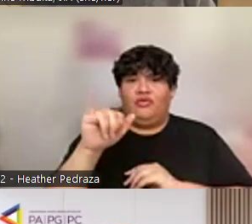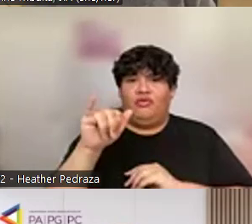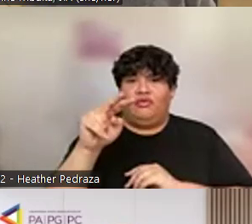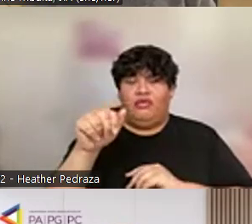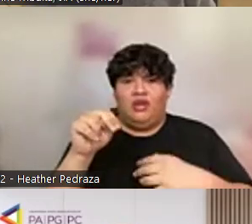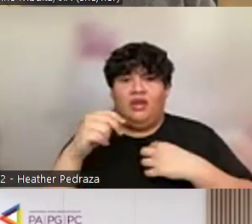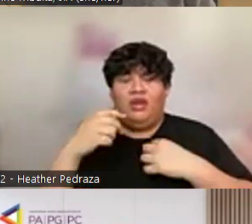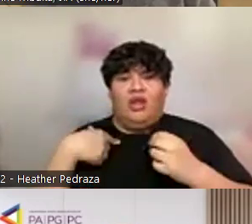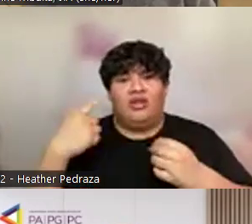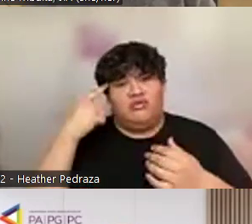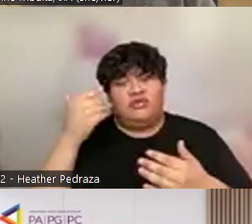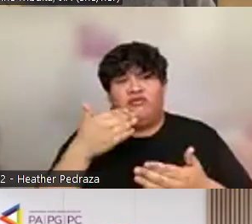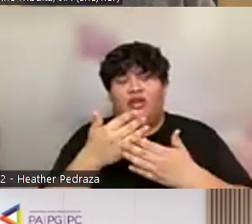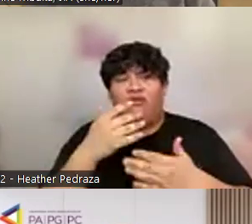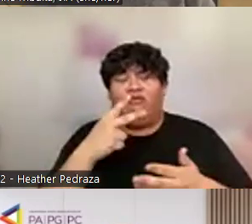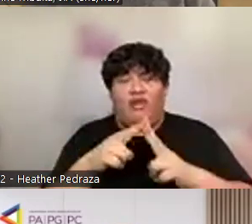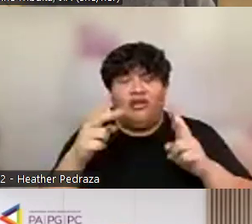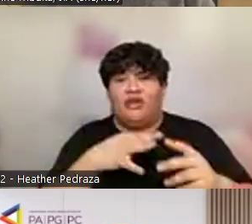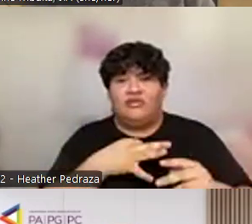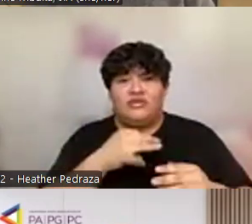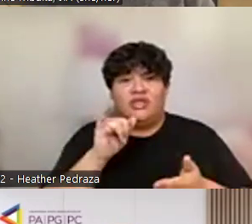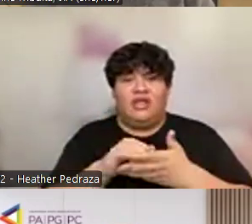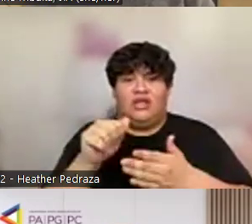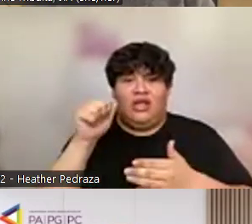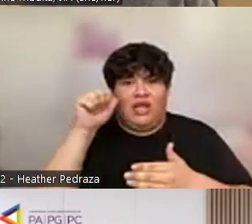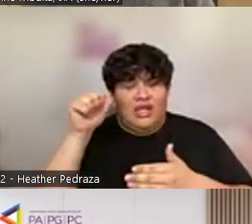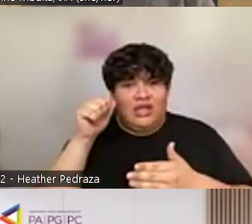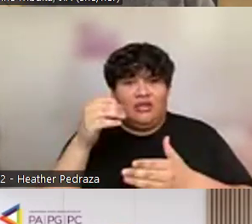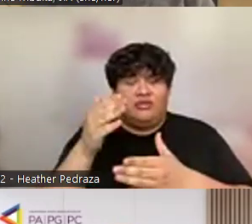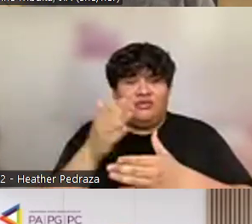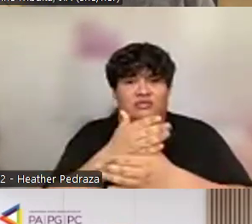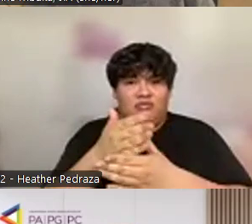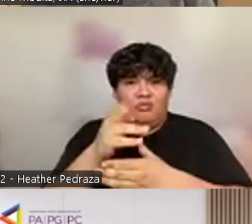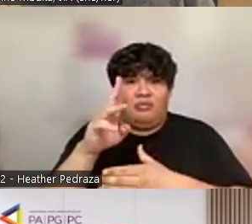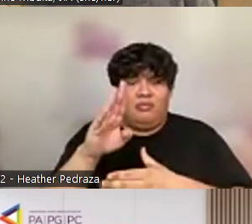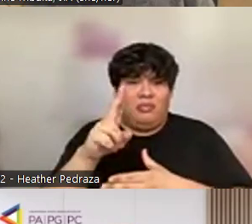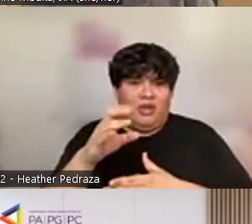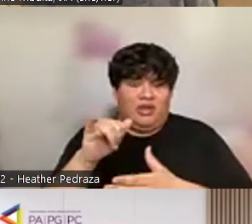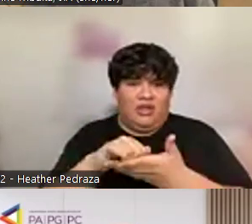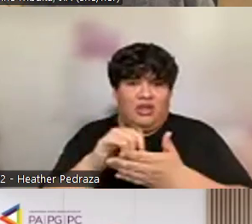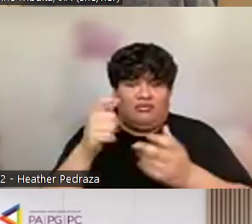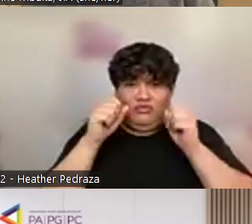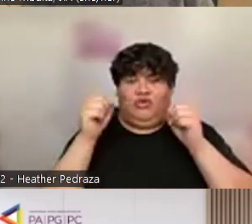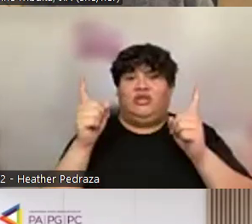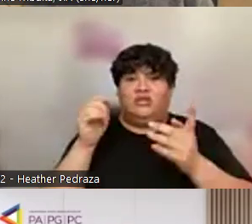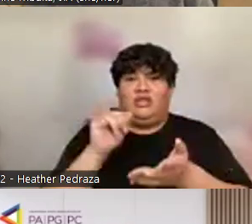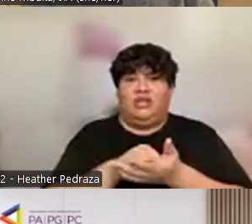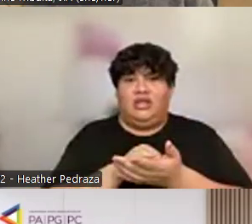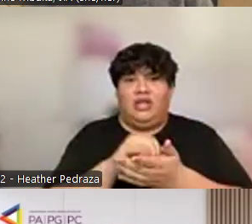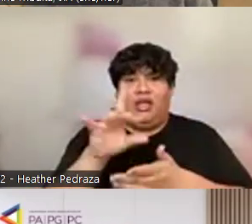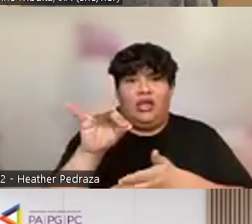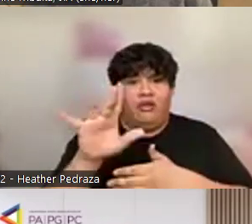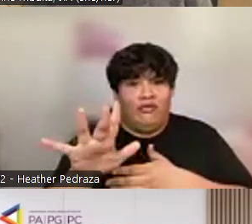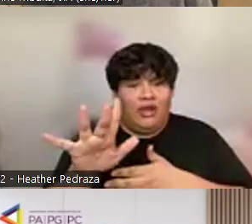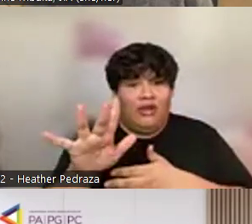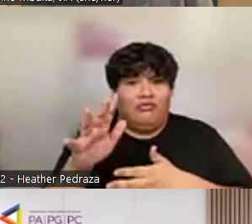Vivian, I thought it was very interesting, the age bucket that you highlighted in terms, and surprising that 85